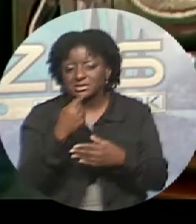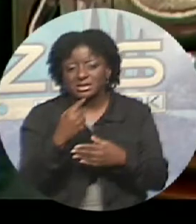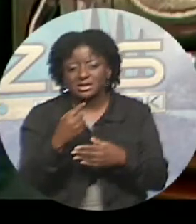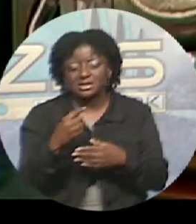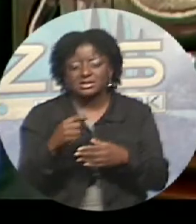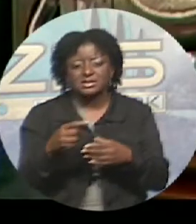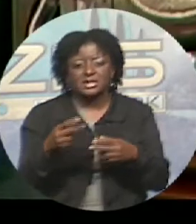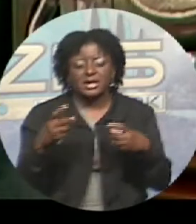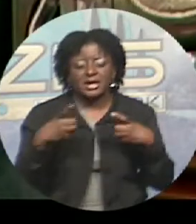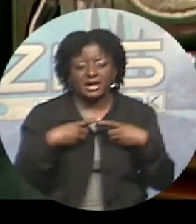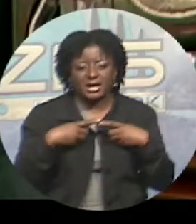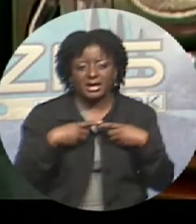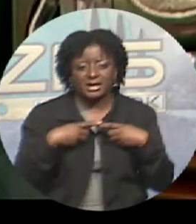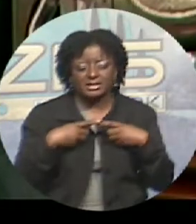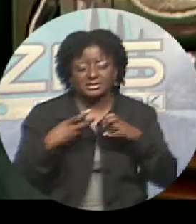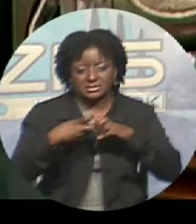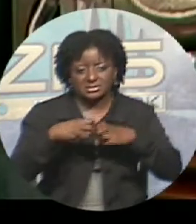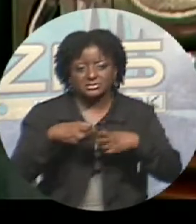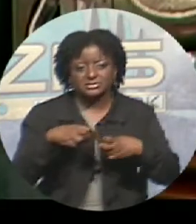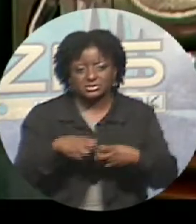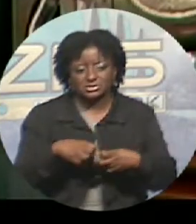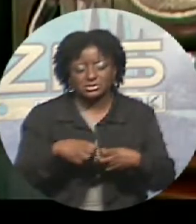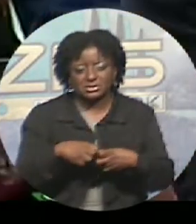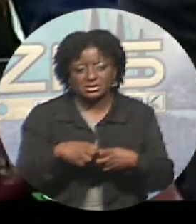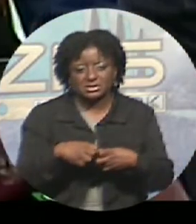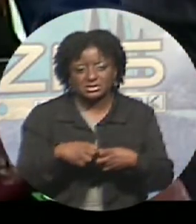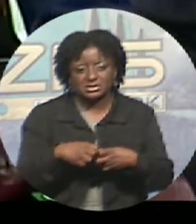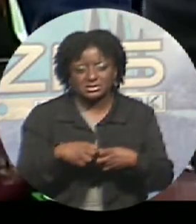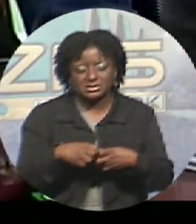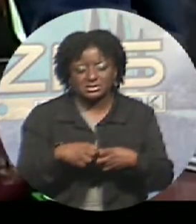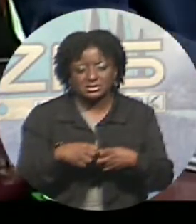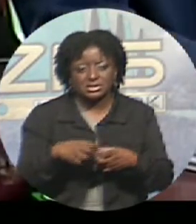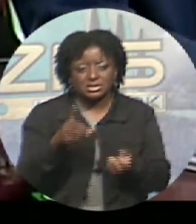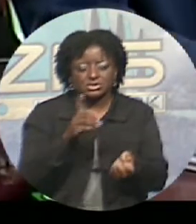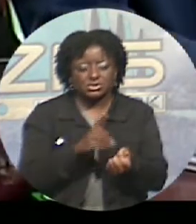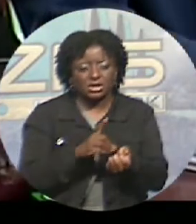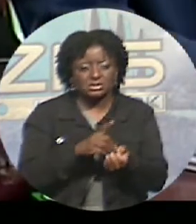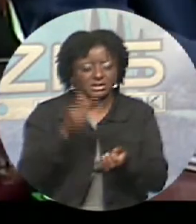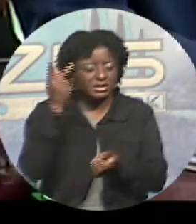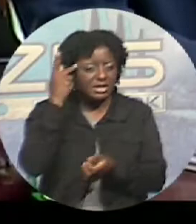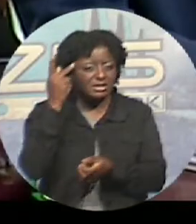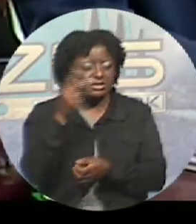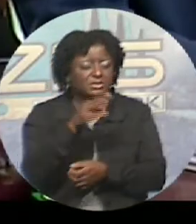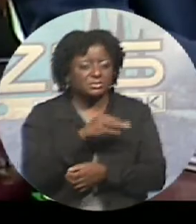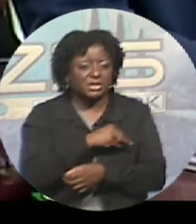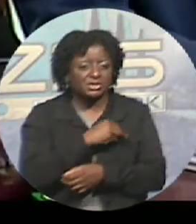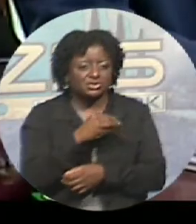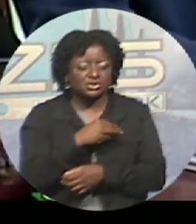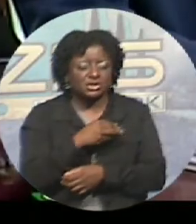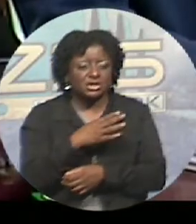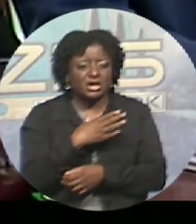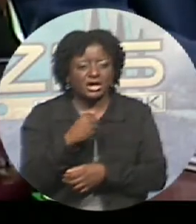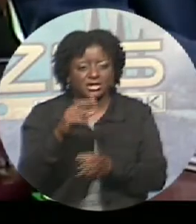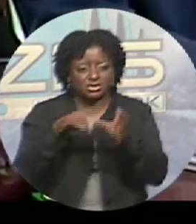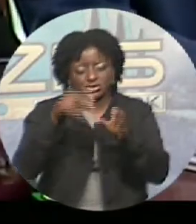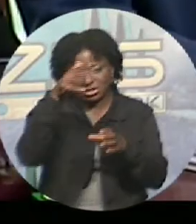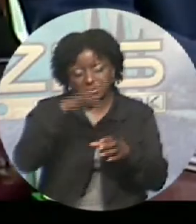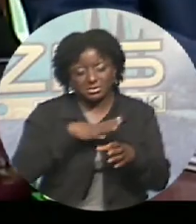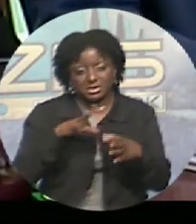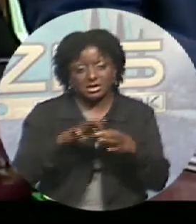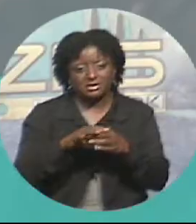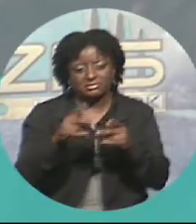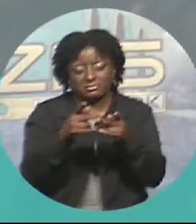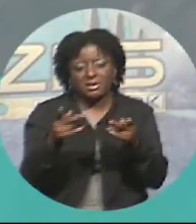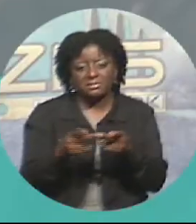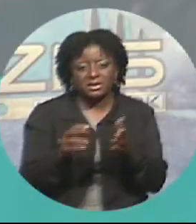We reached out to both the Speaker of the House, the Honourable Dr. Kendall Major, as well as the Chairman of the Public Accounts Committee, Member of Parliament for St Anne's,